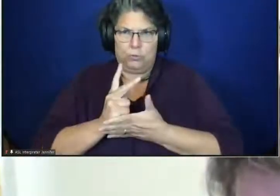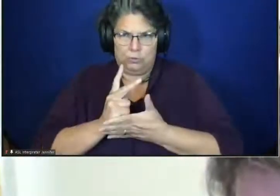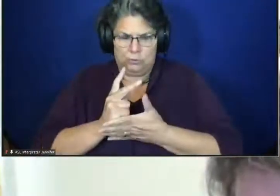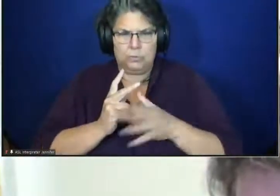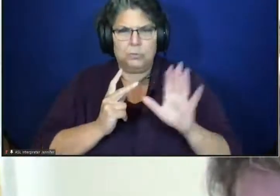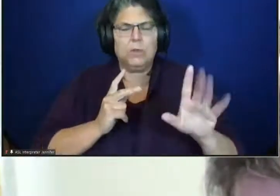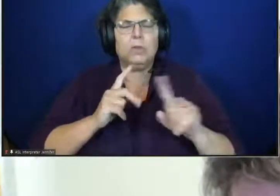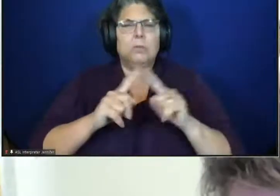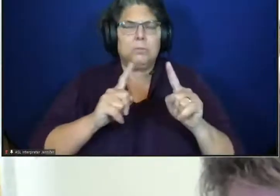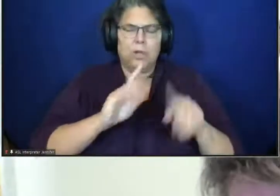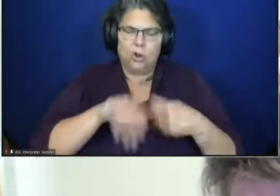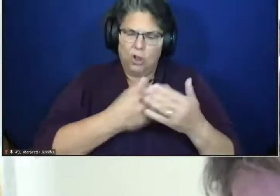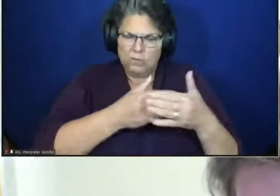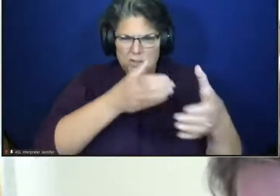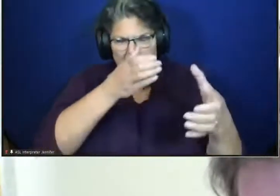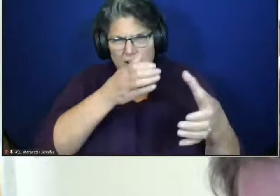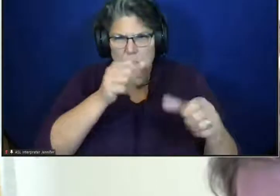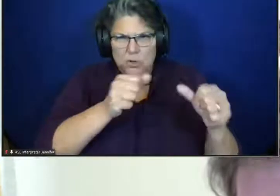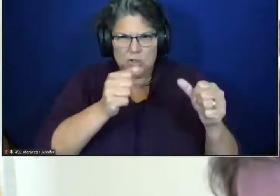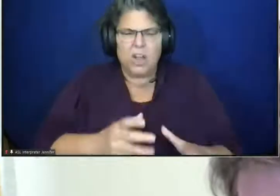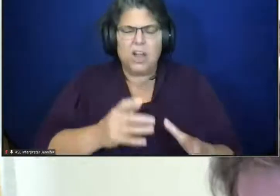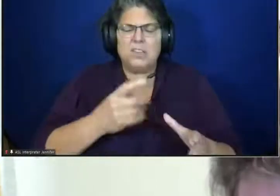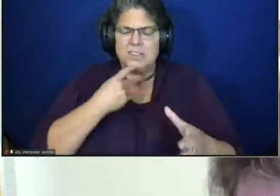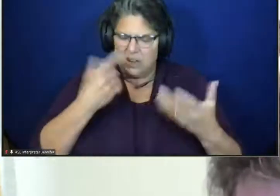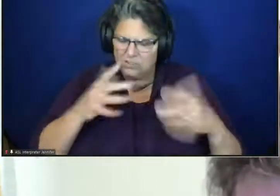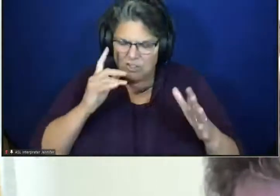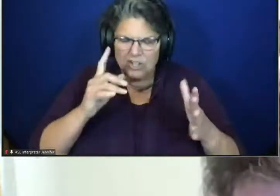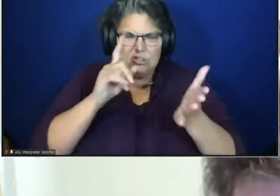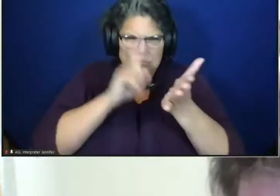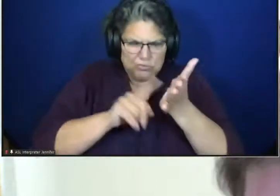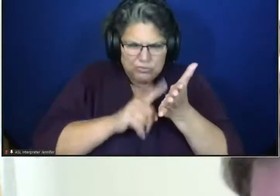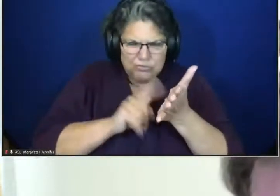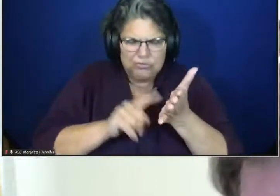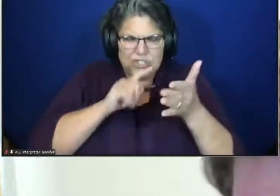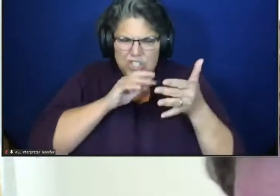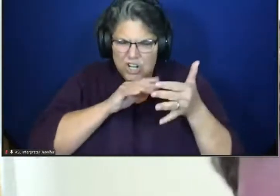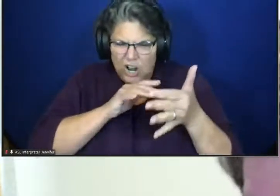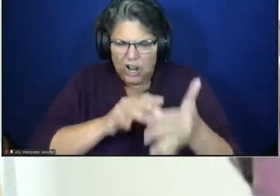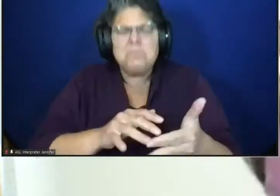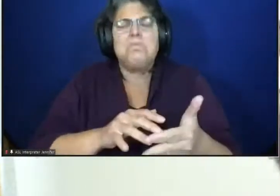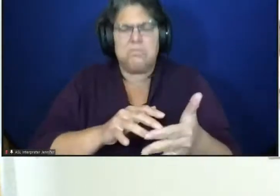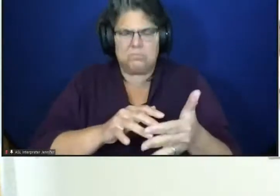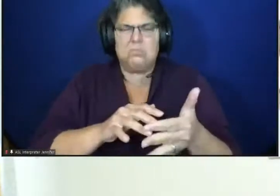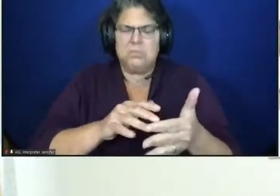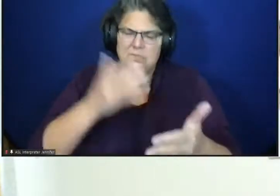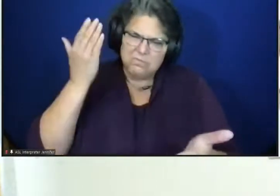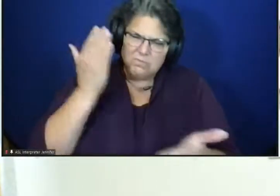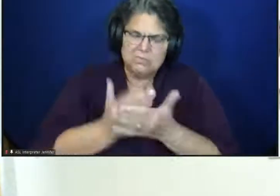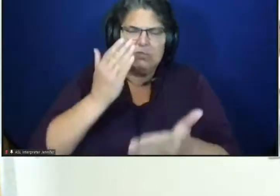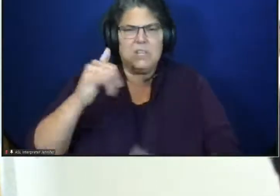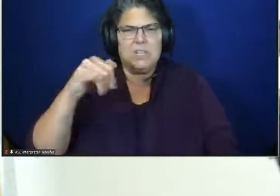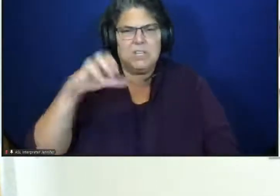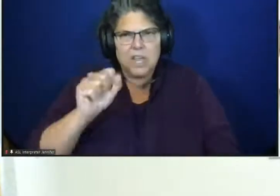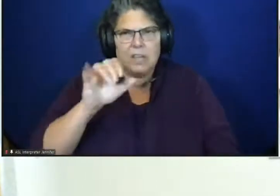scientists have felt that, boy, enough has been known about this to say it's safe and it's very effective, at that